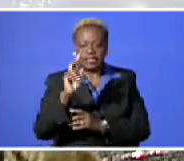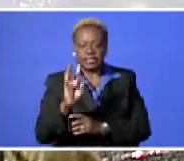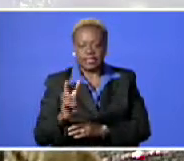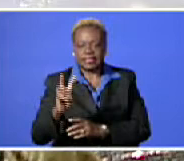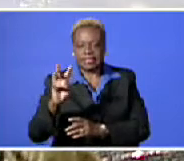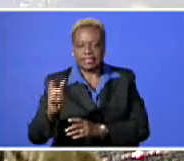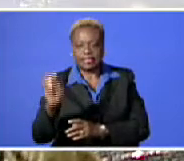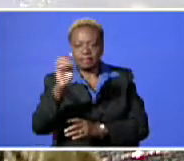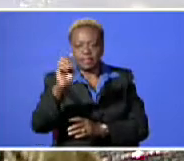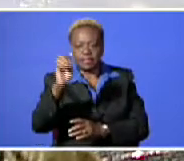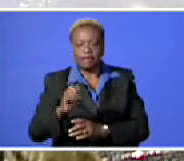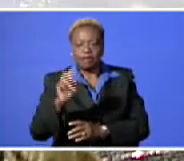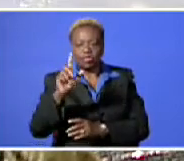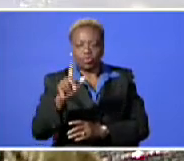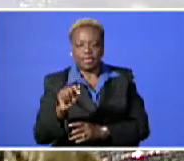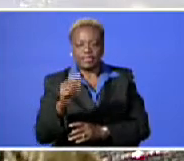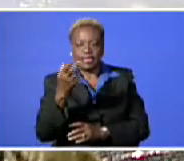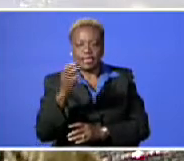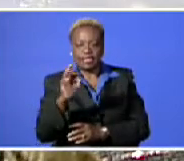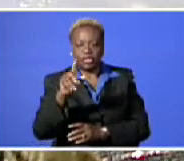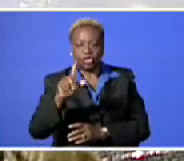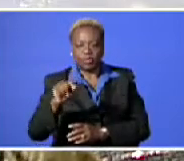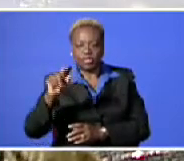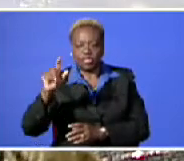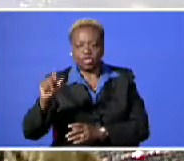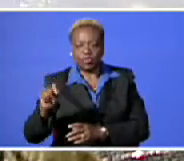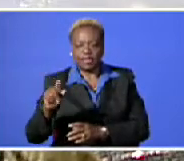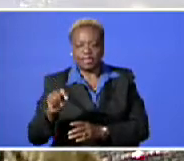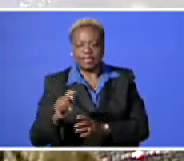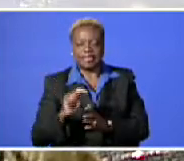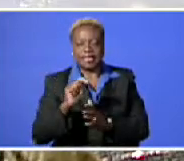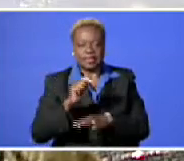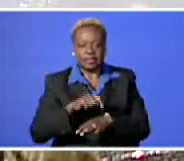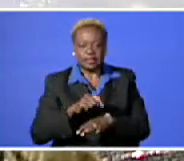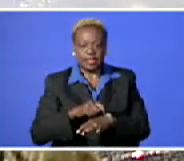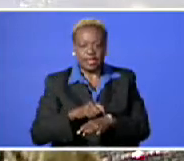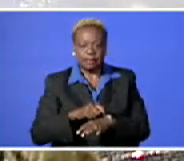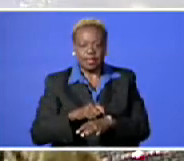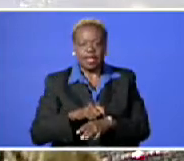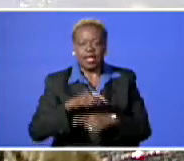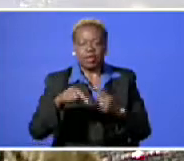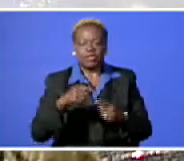the 2019-2020 period and peaking at 85% in